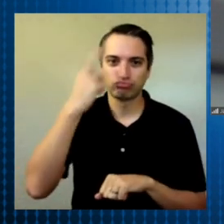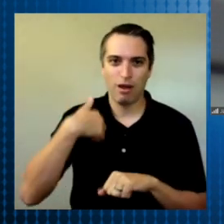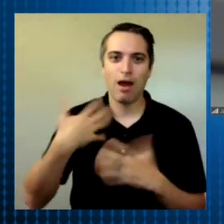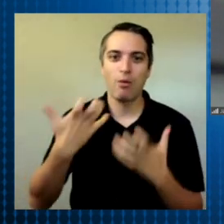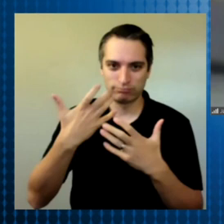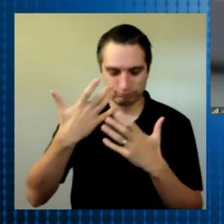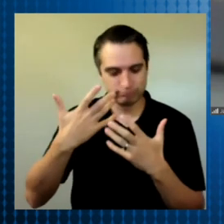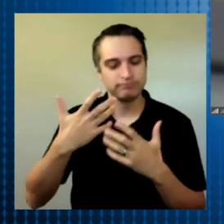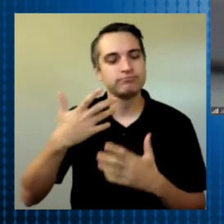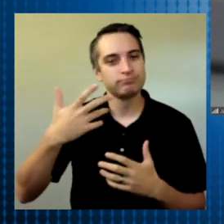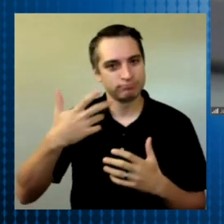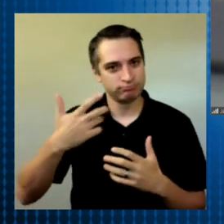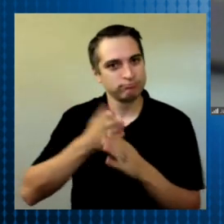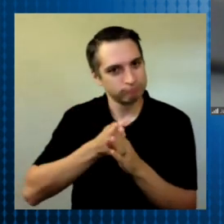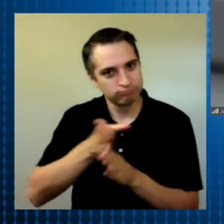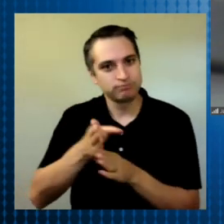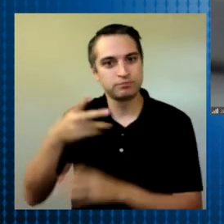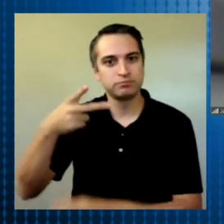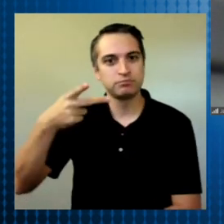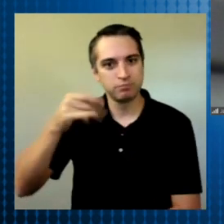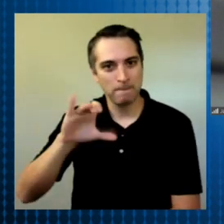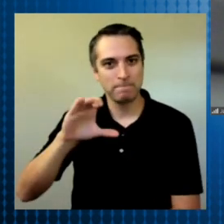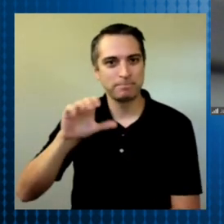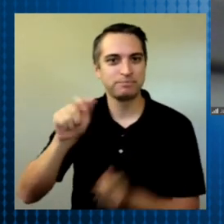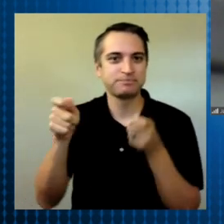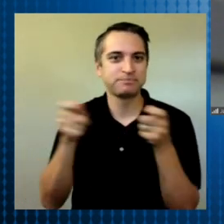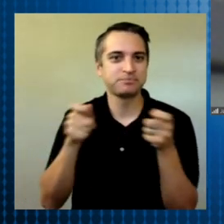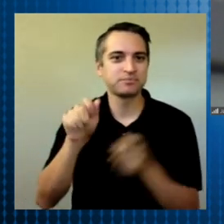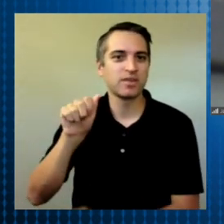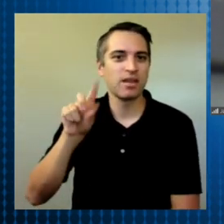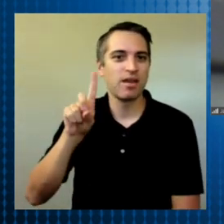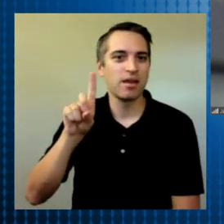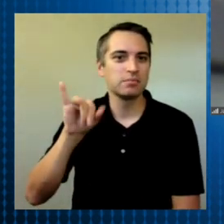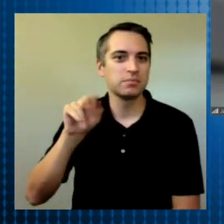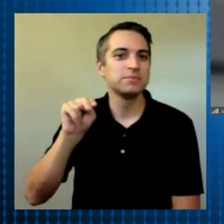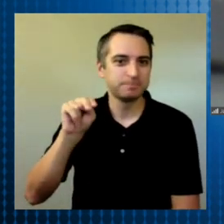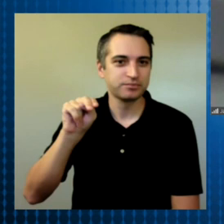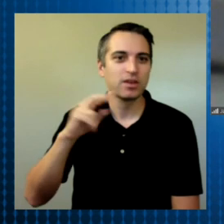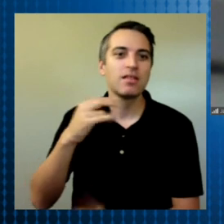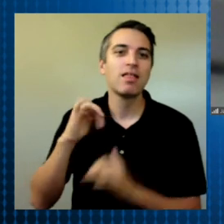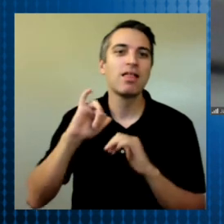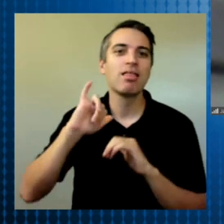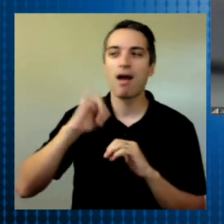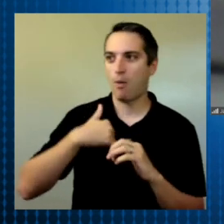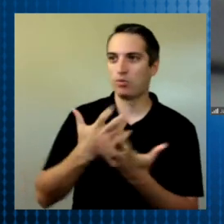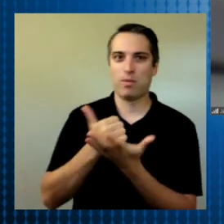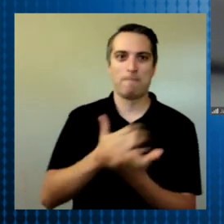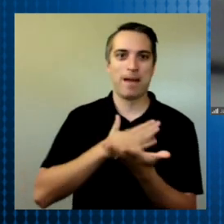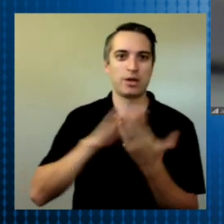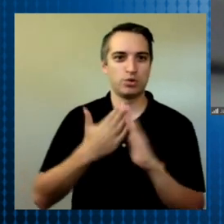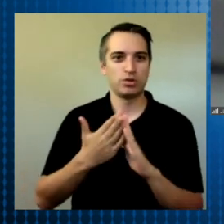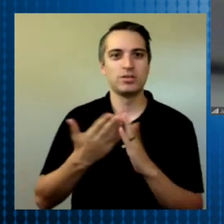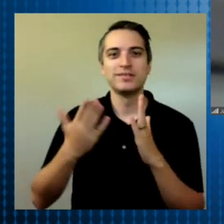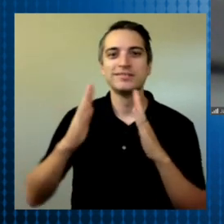administration. That helped me dial in my focus on what I wanted to do to help my community in the city of Flint. And I just want to say,